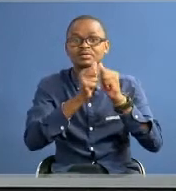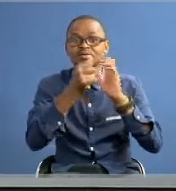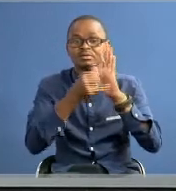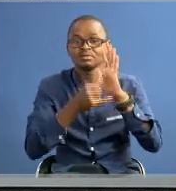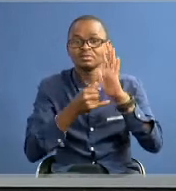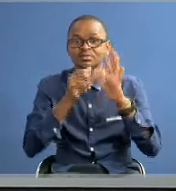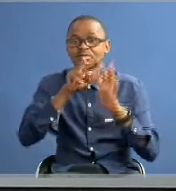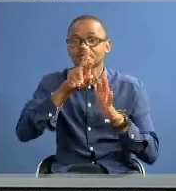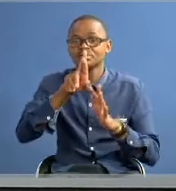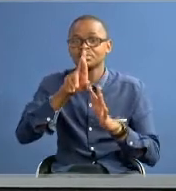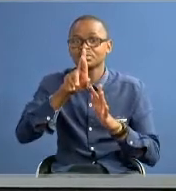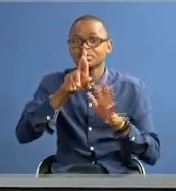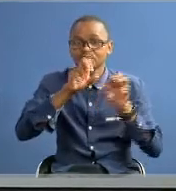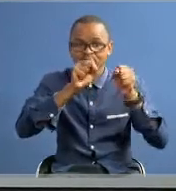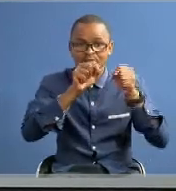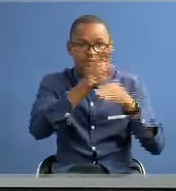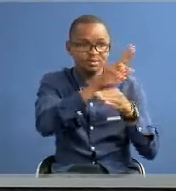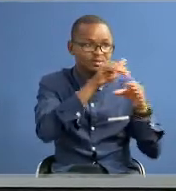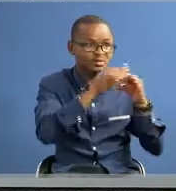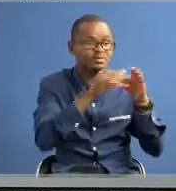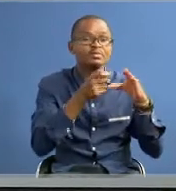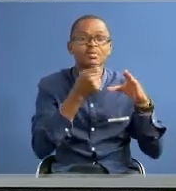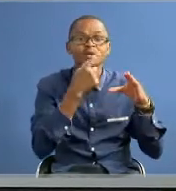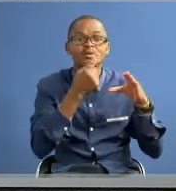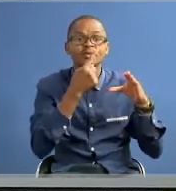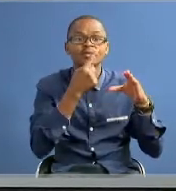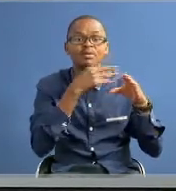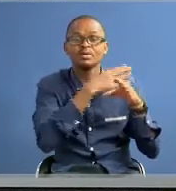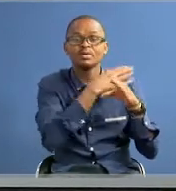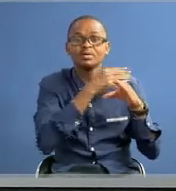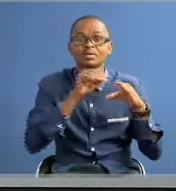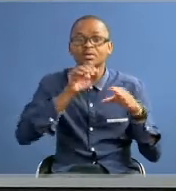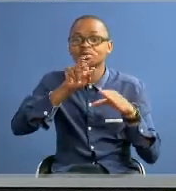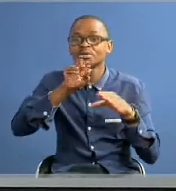industry, VR can also be used in medical simulations and